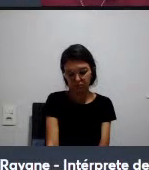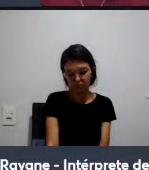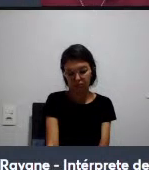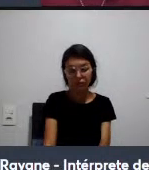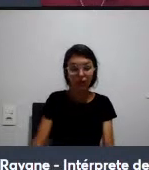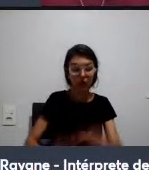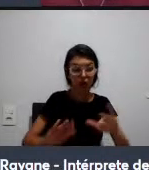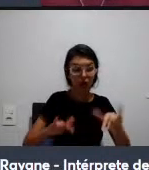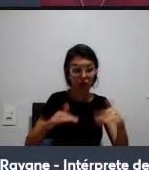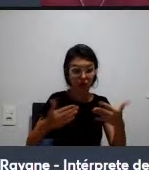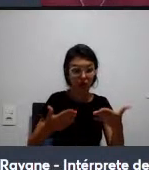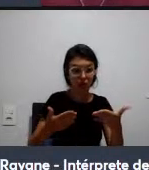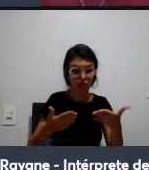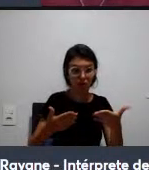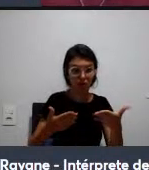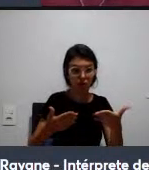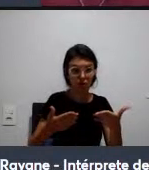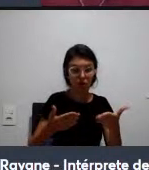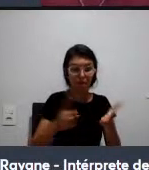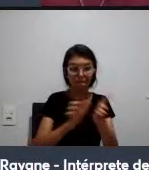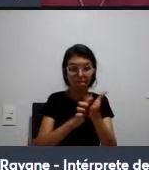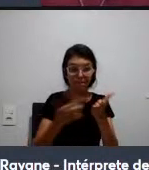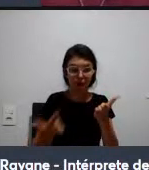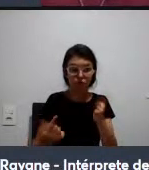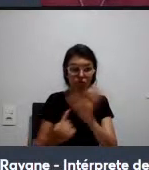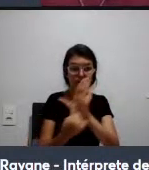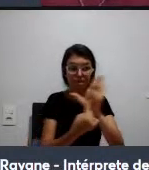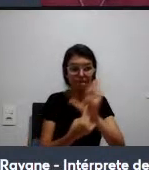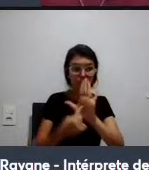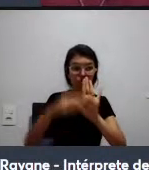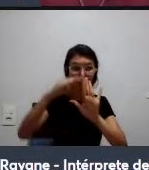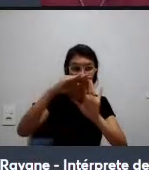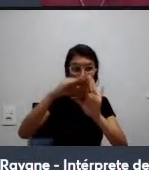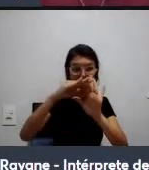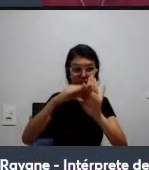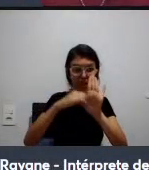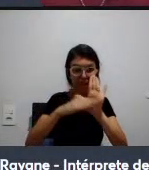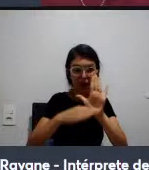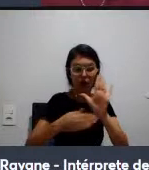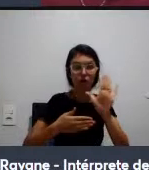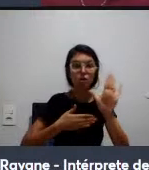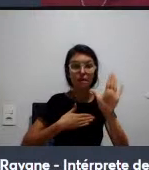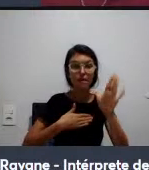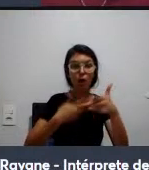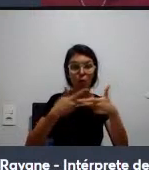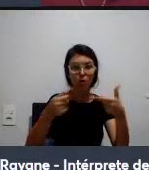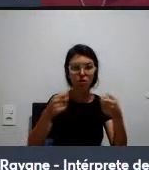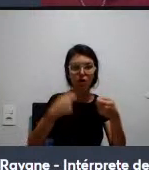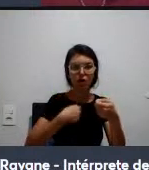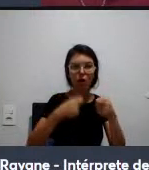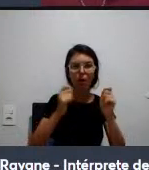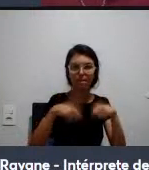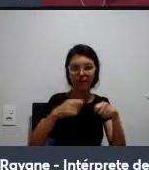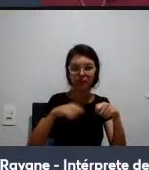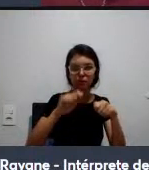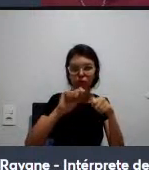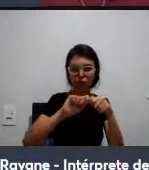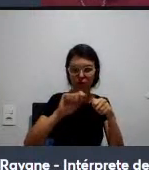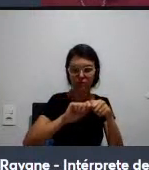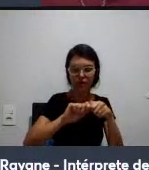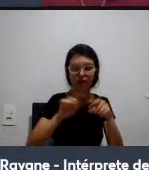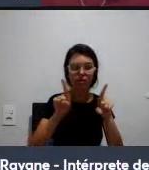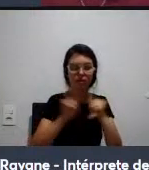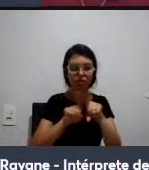Então, essa página mostra uma lista de tarefas minhas, conforme eu preciso revisar